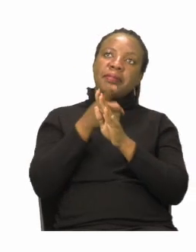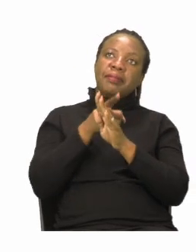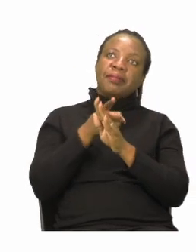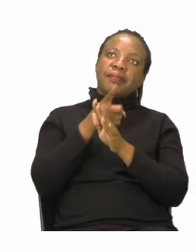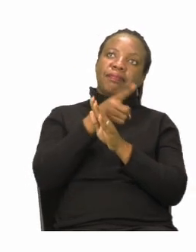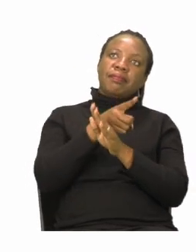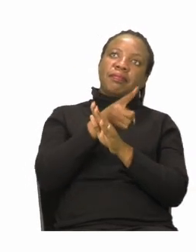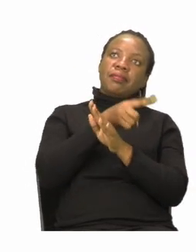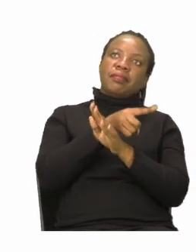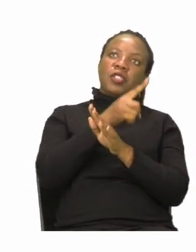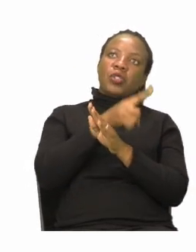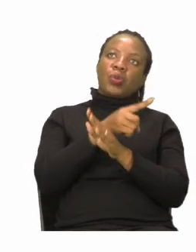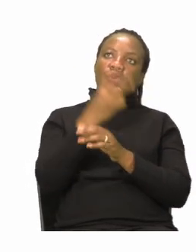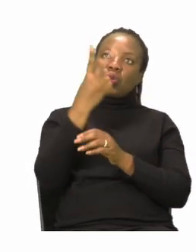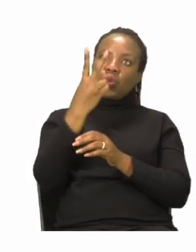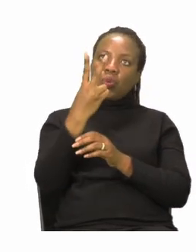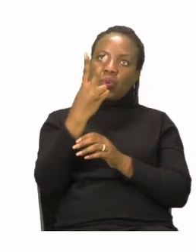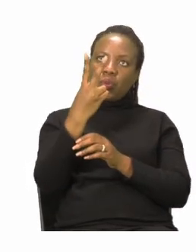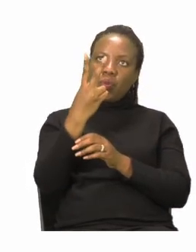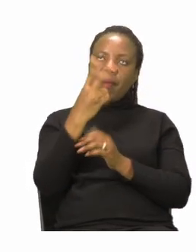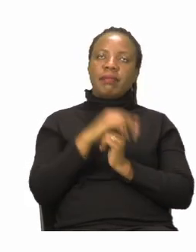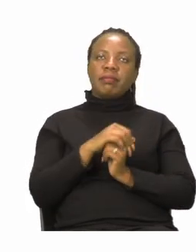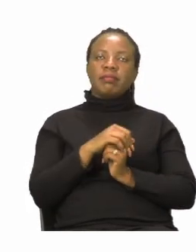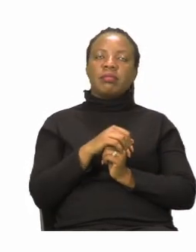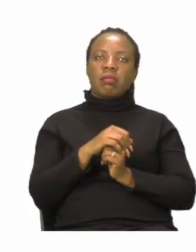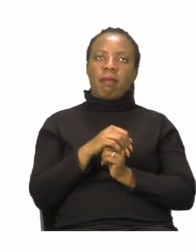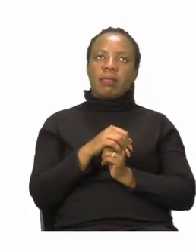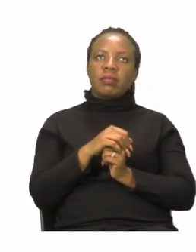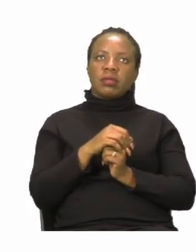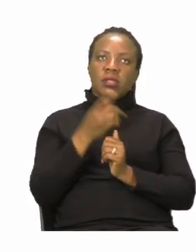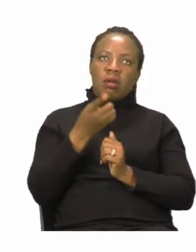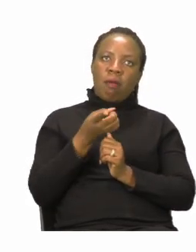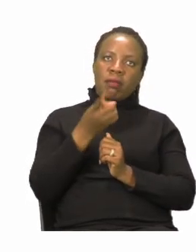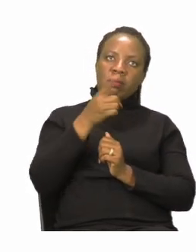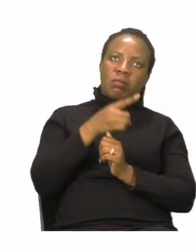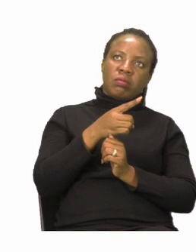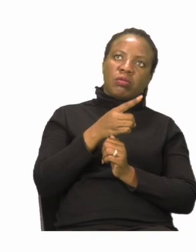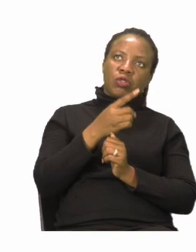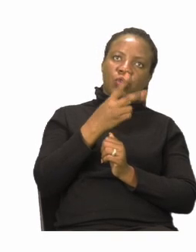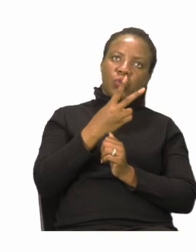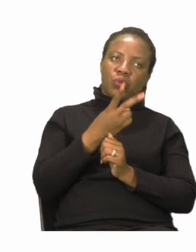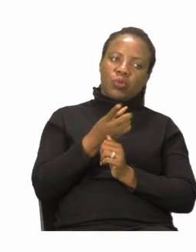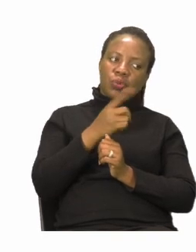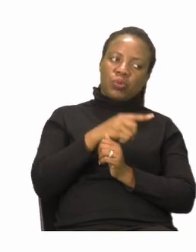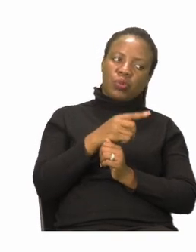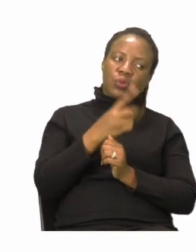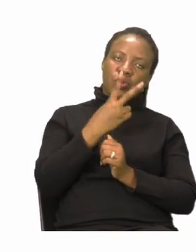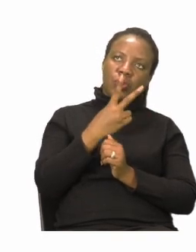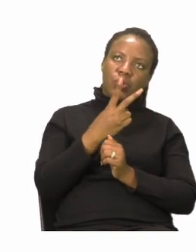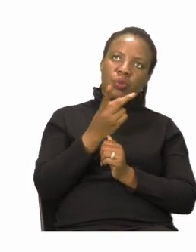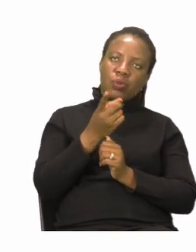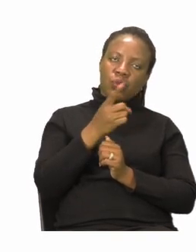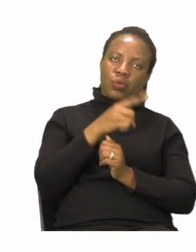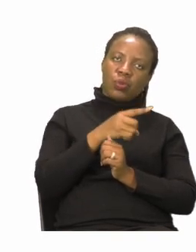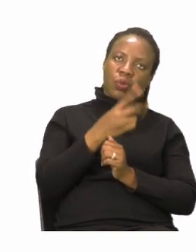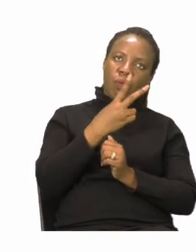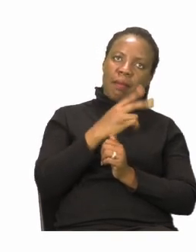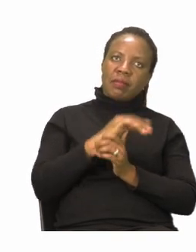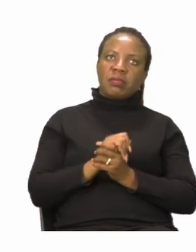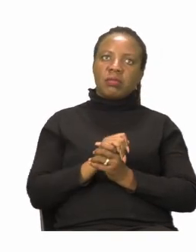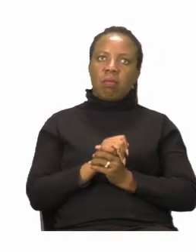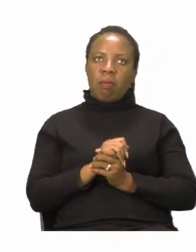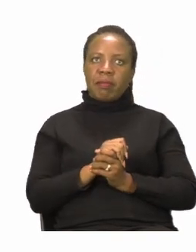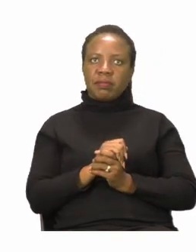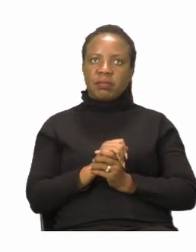twos. Count back in twos. Now it says there you have to start with